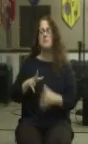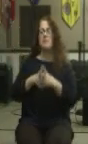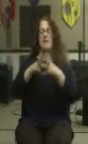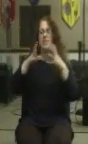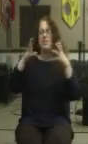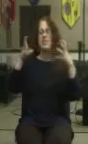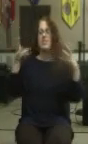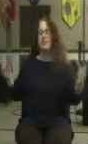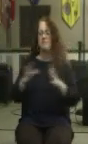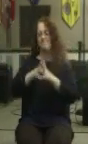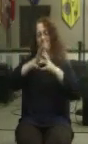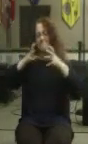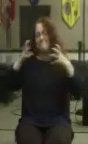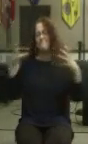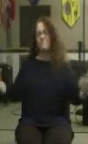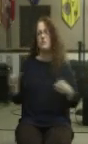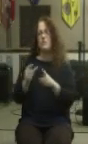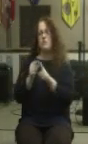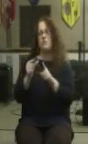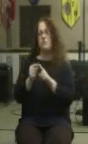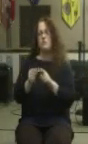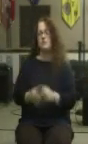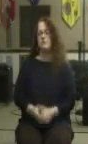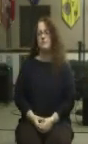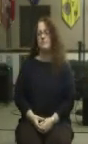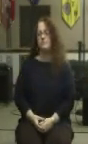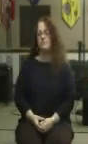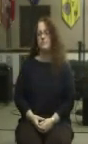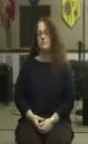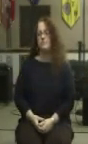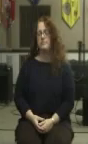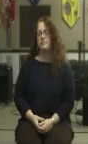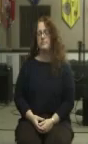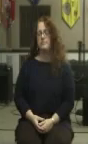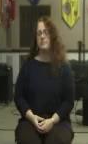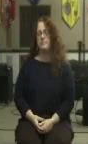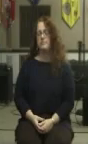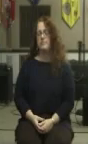be just a whole bunch of words.